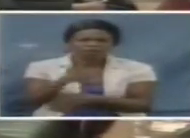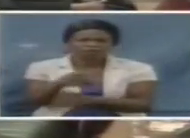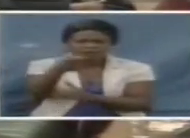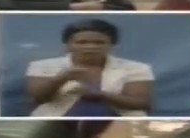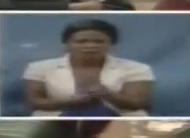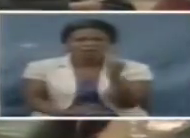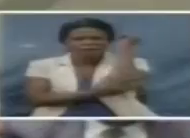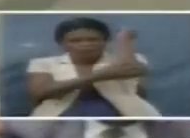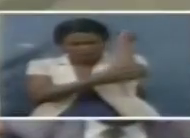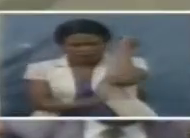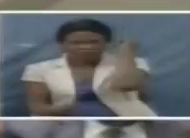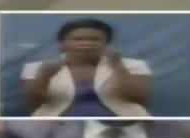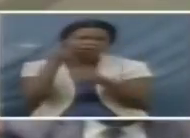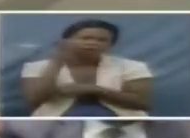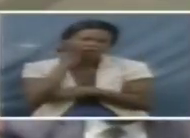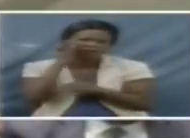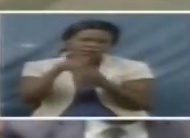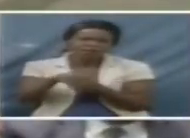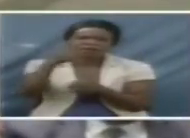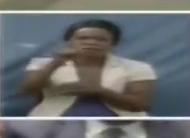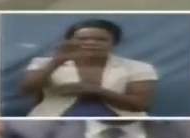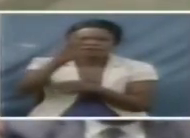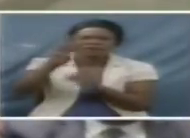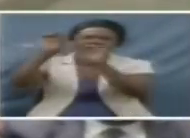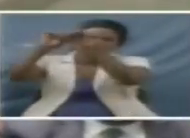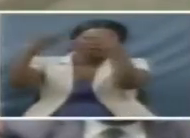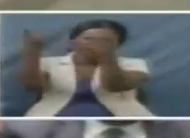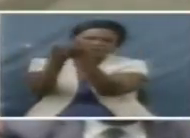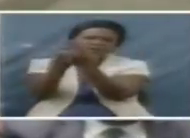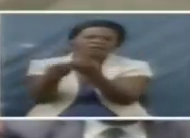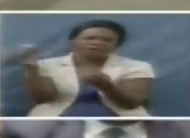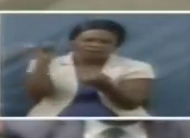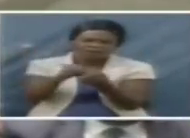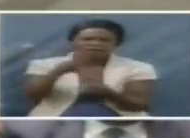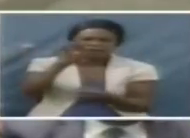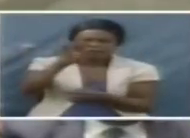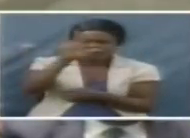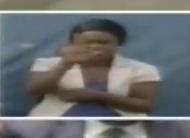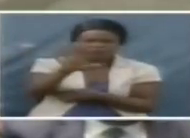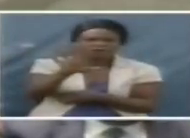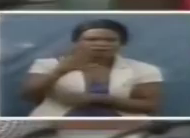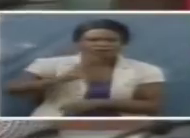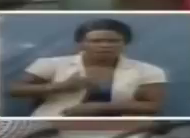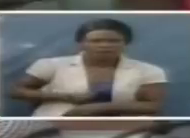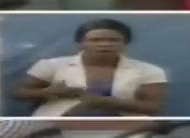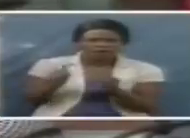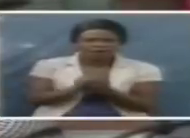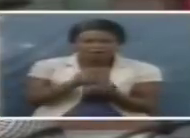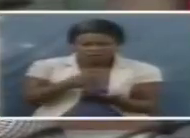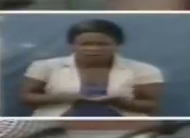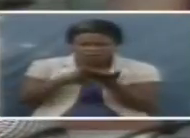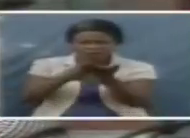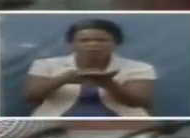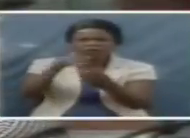girls from extremely poor households in 16 districts and a further 75,000 women with